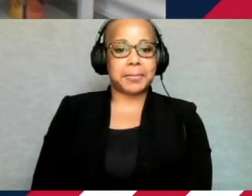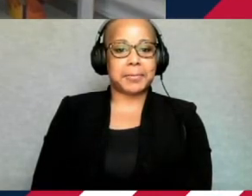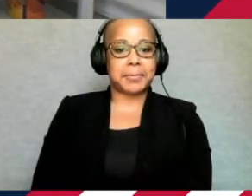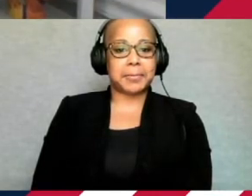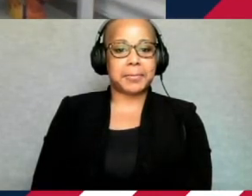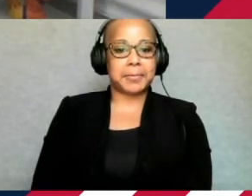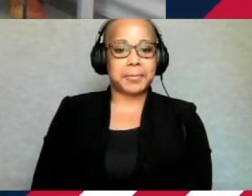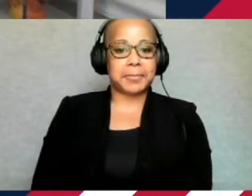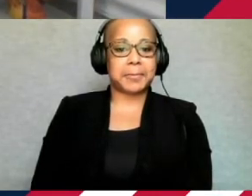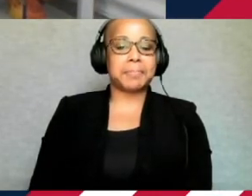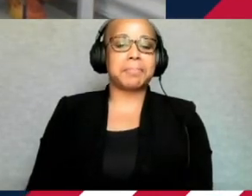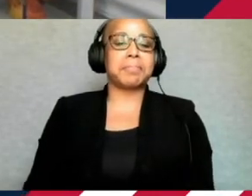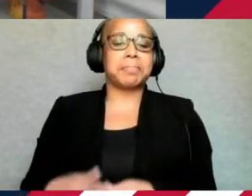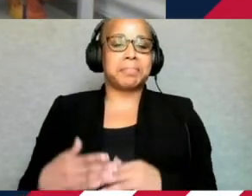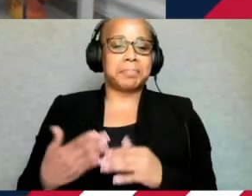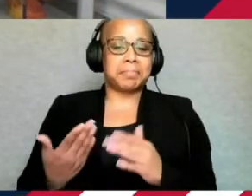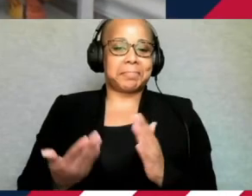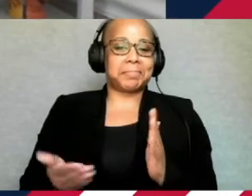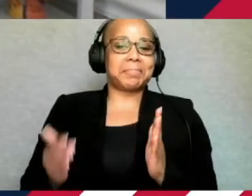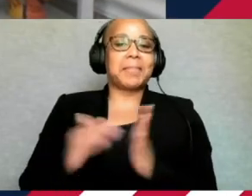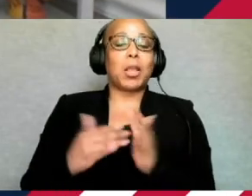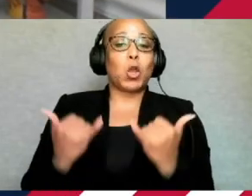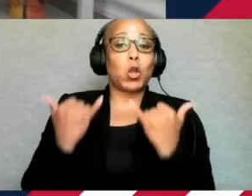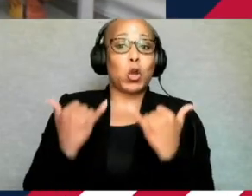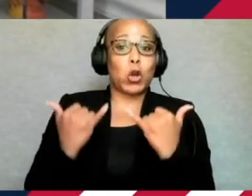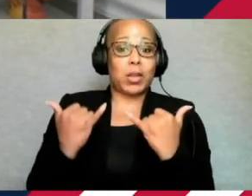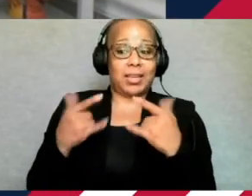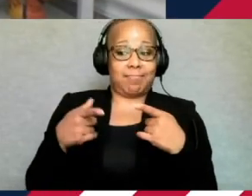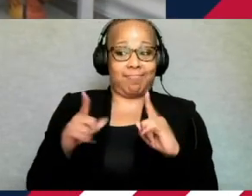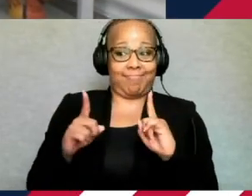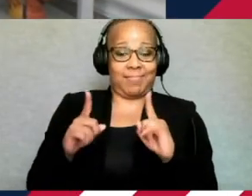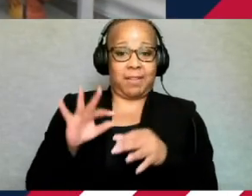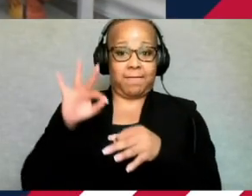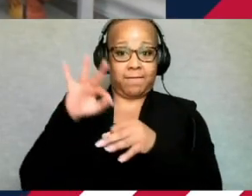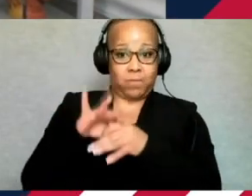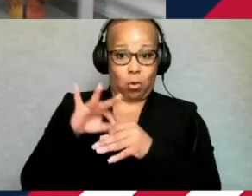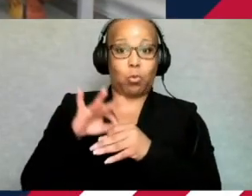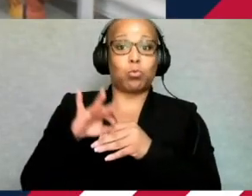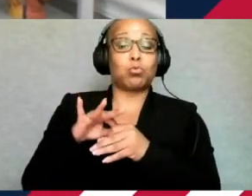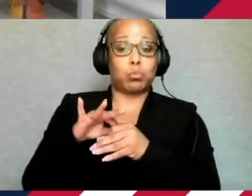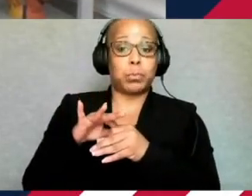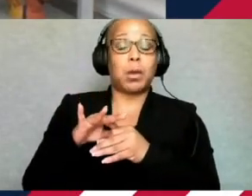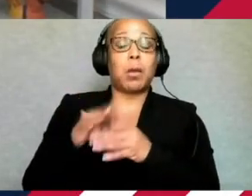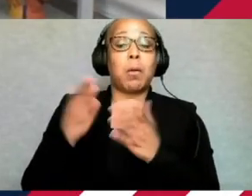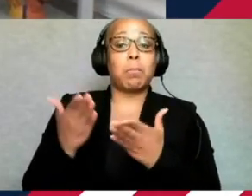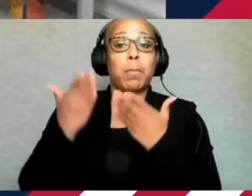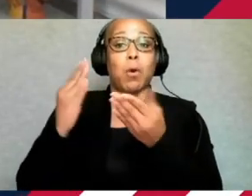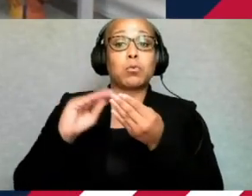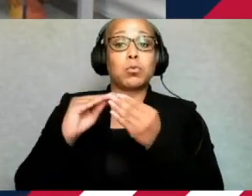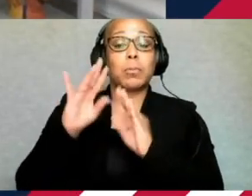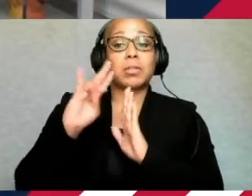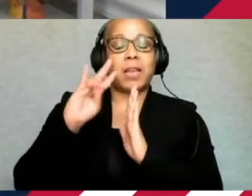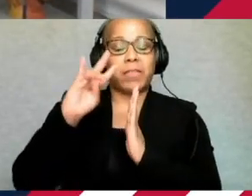Again, we are currently in the middle of a vote to put proposal number 7 back on the table.